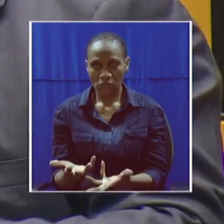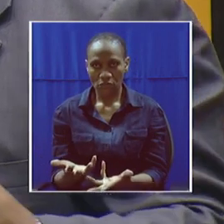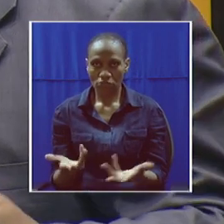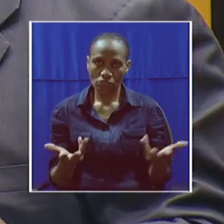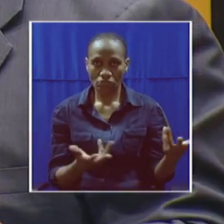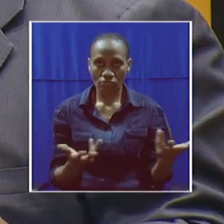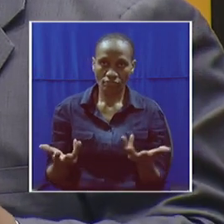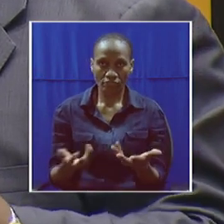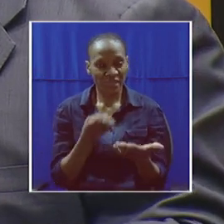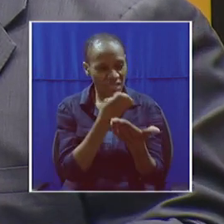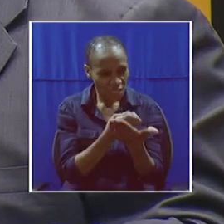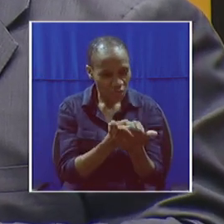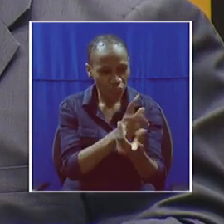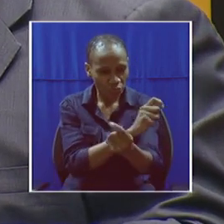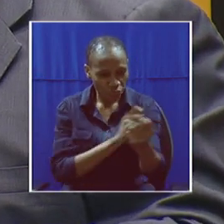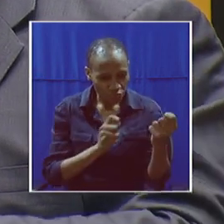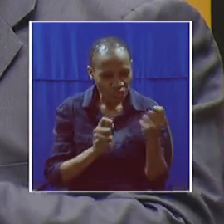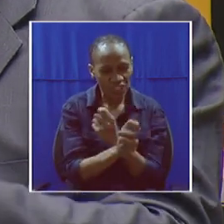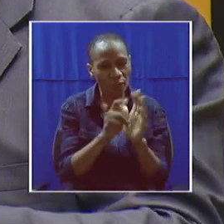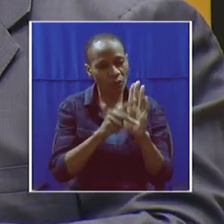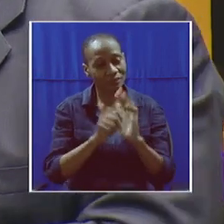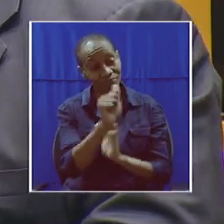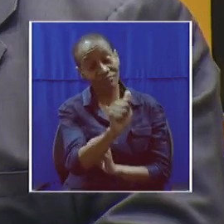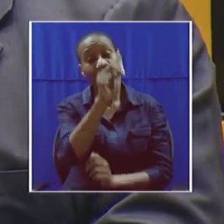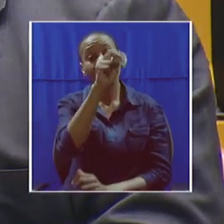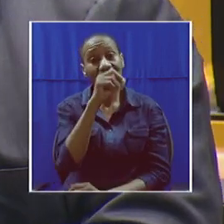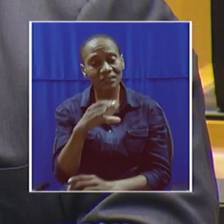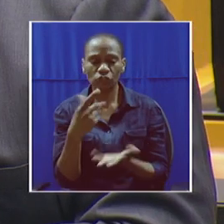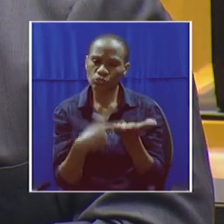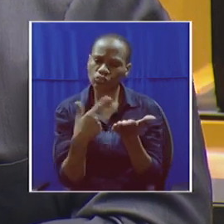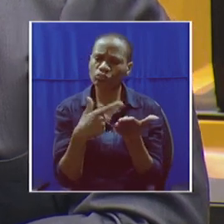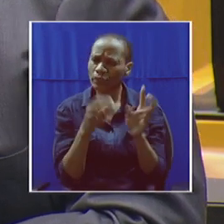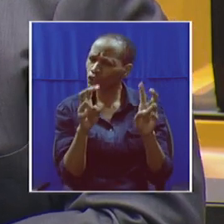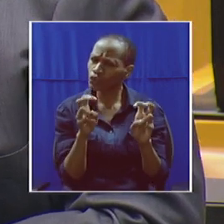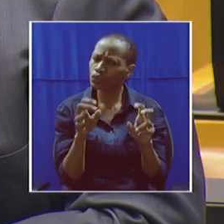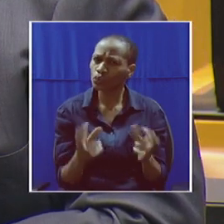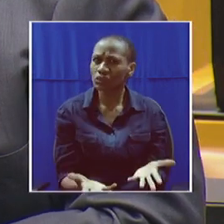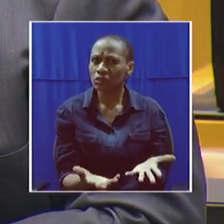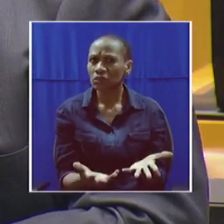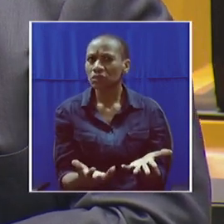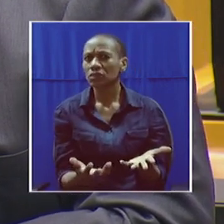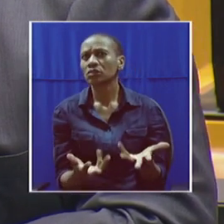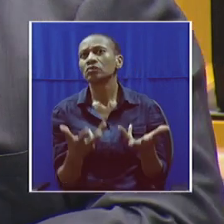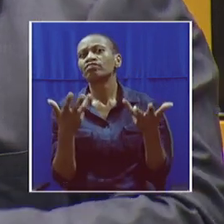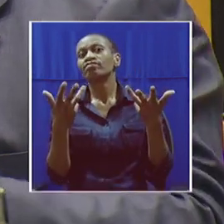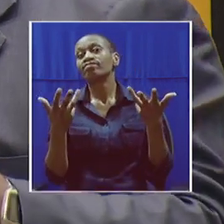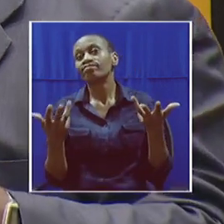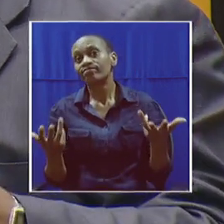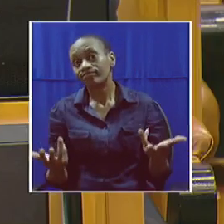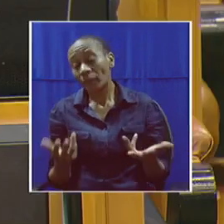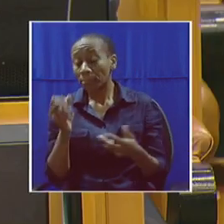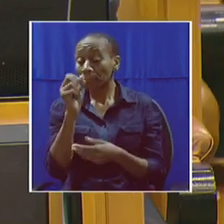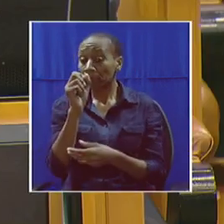the economic transformation Committee of the ANC has discussed this issues um